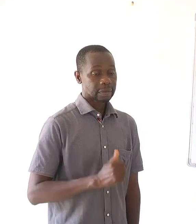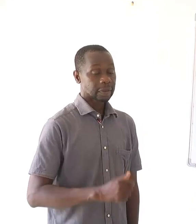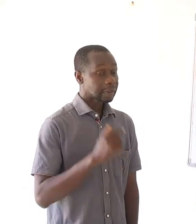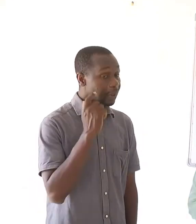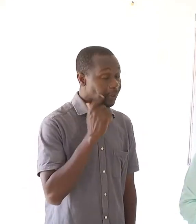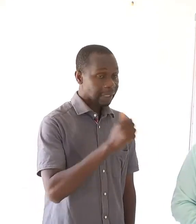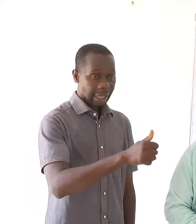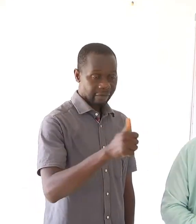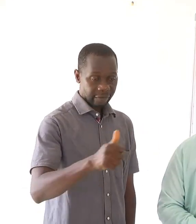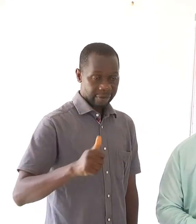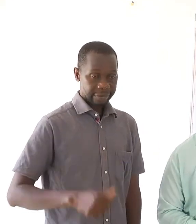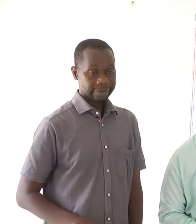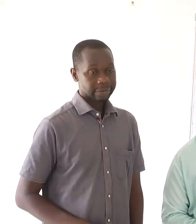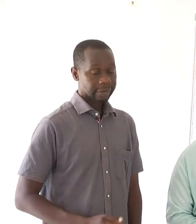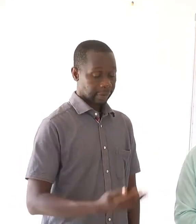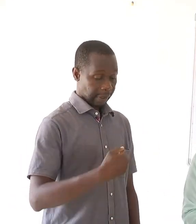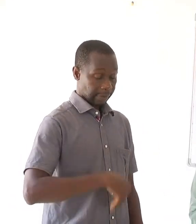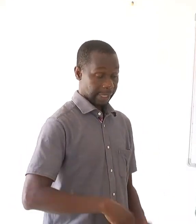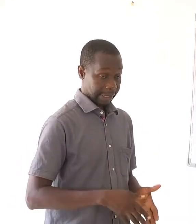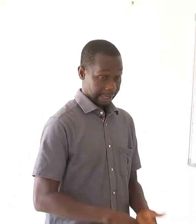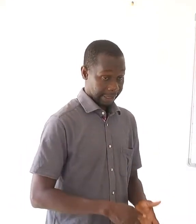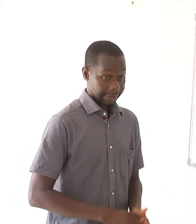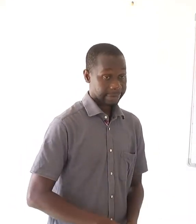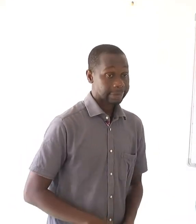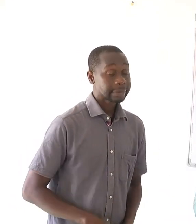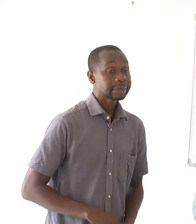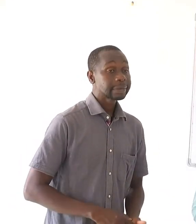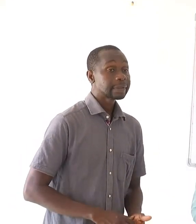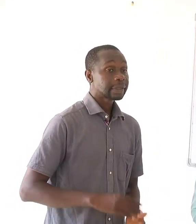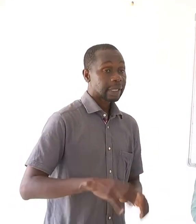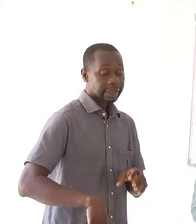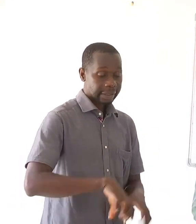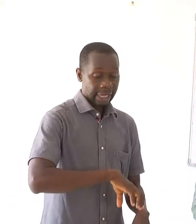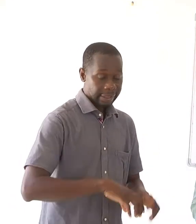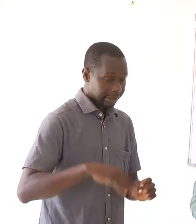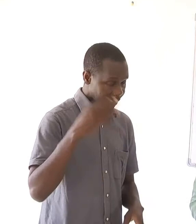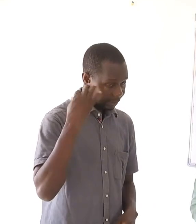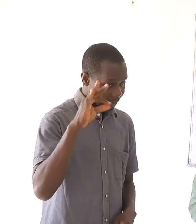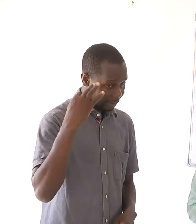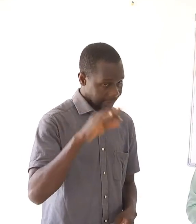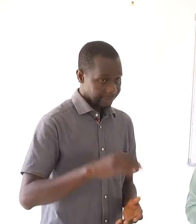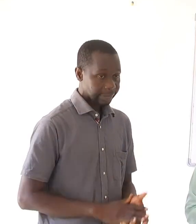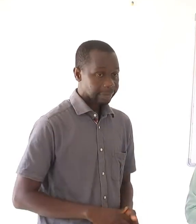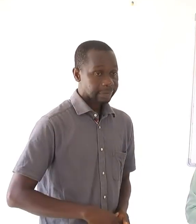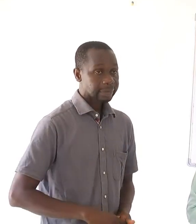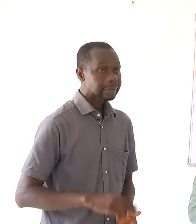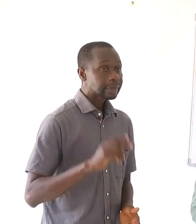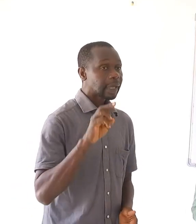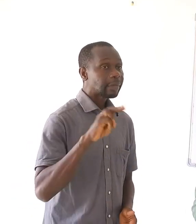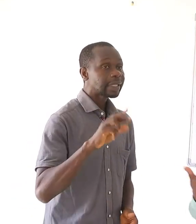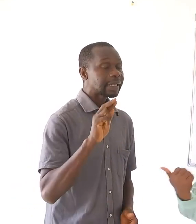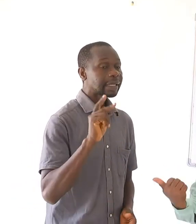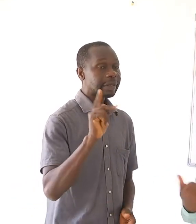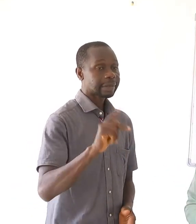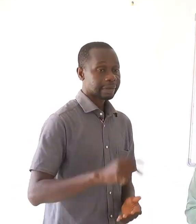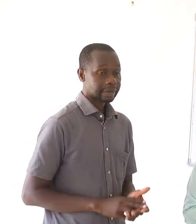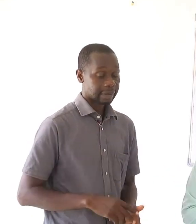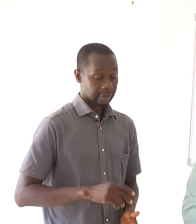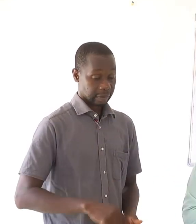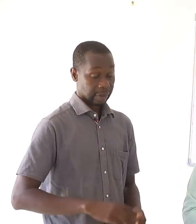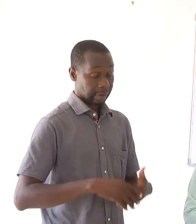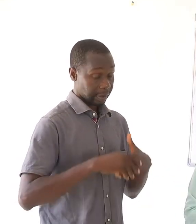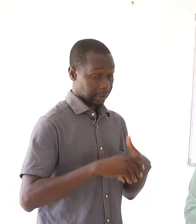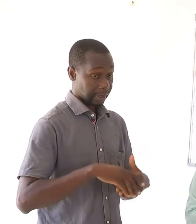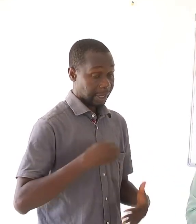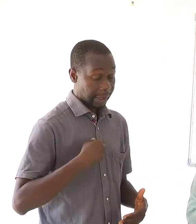Good day, everyone. We're back here with the science lesson. I am Mr. Quraish, and my colleague is here. He